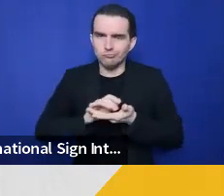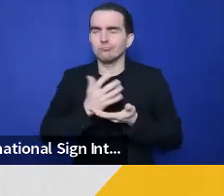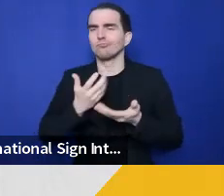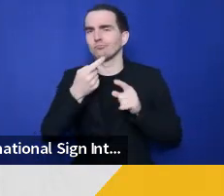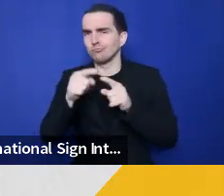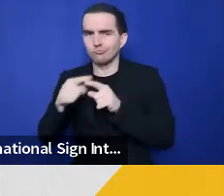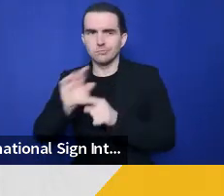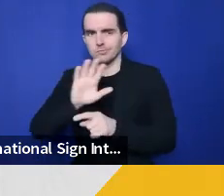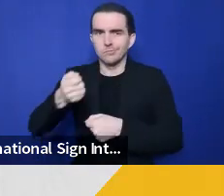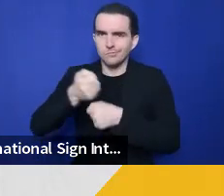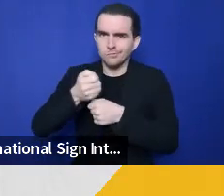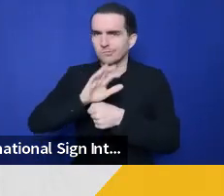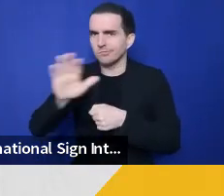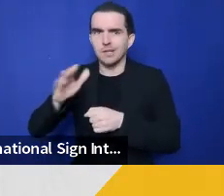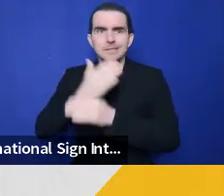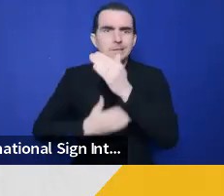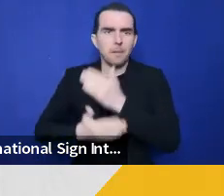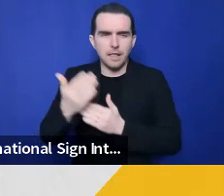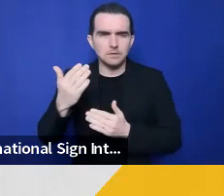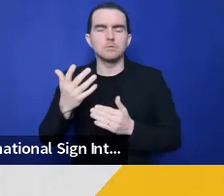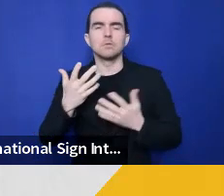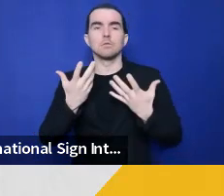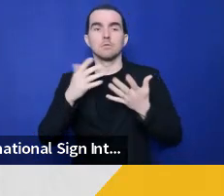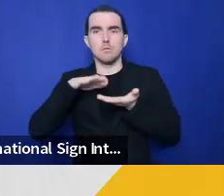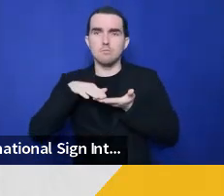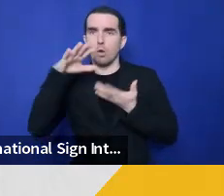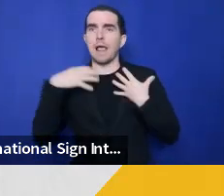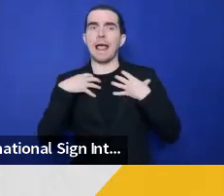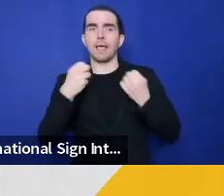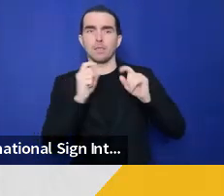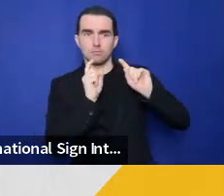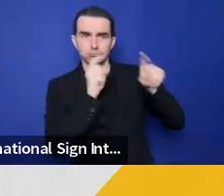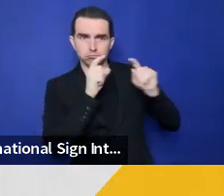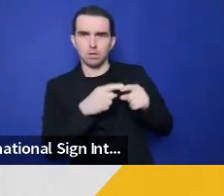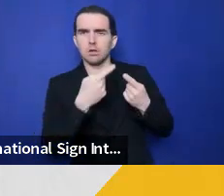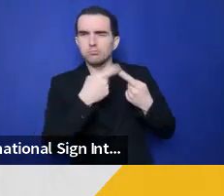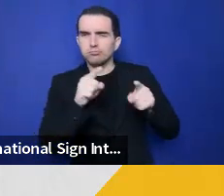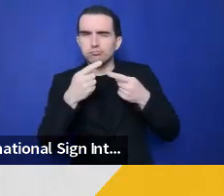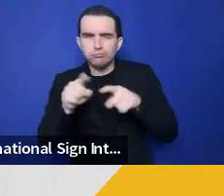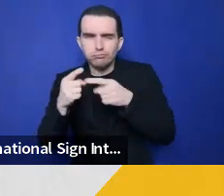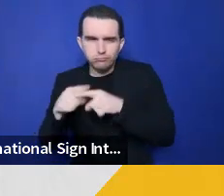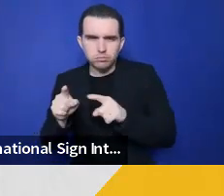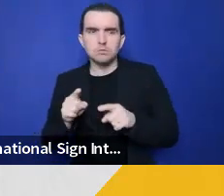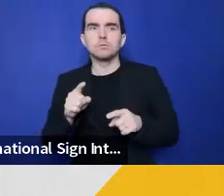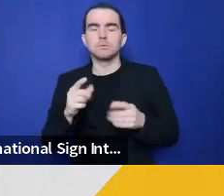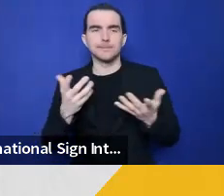families and wider social networks of older persons with disabilities.